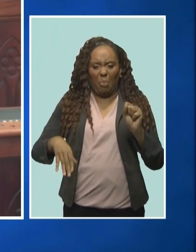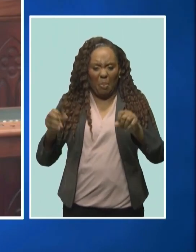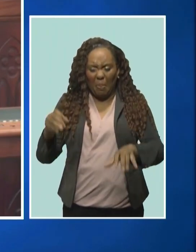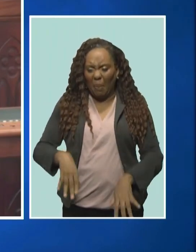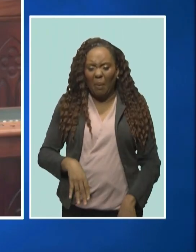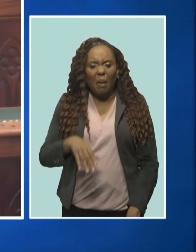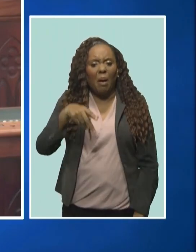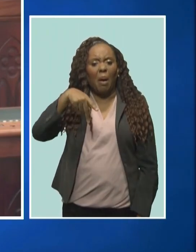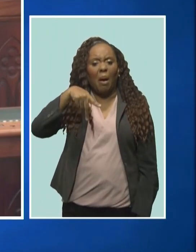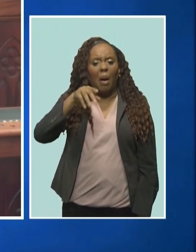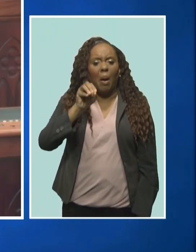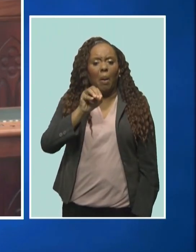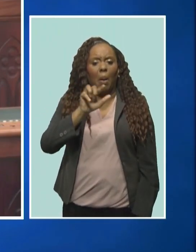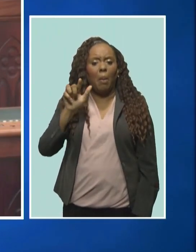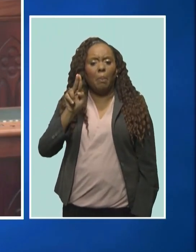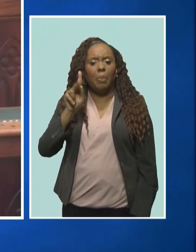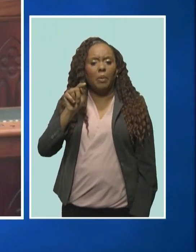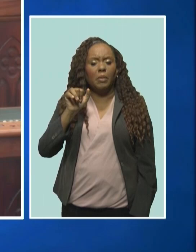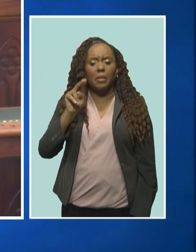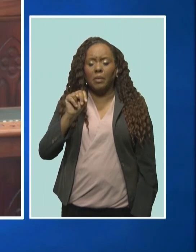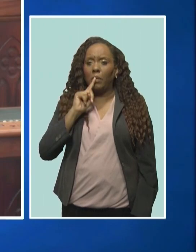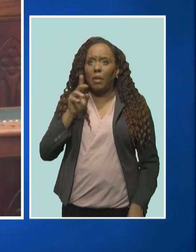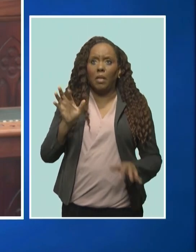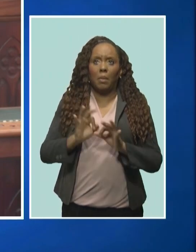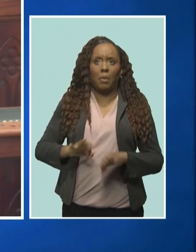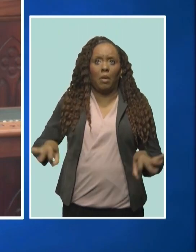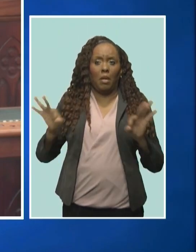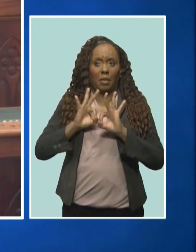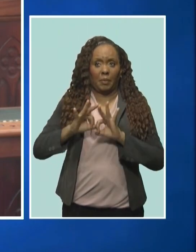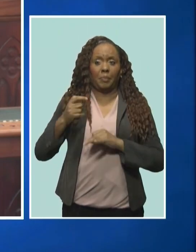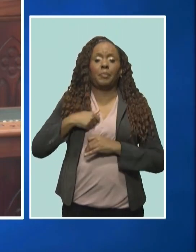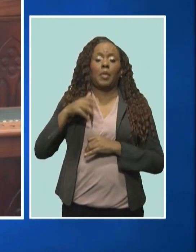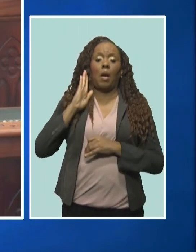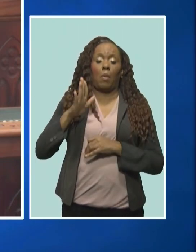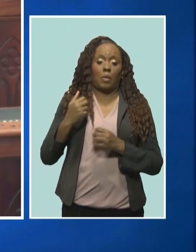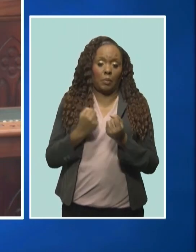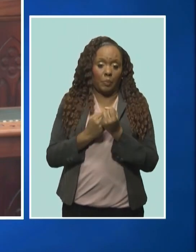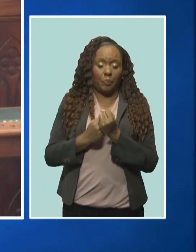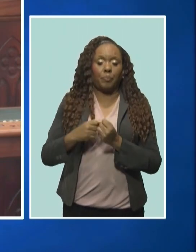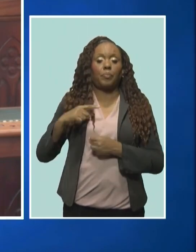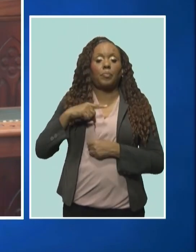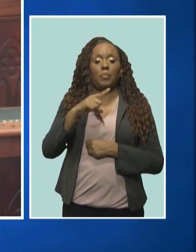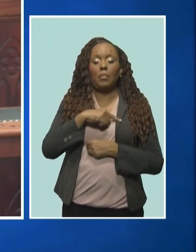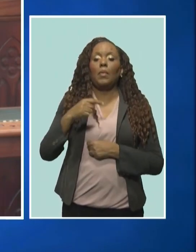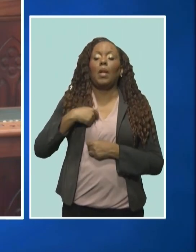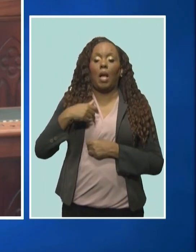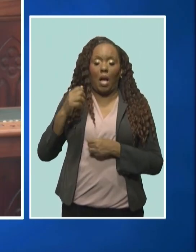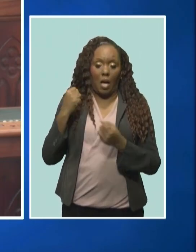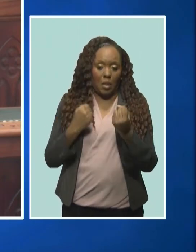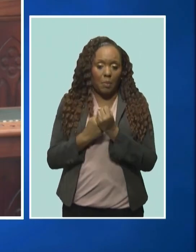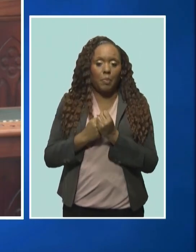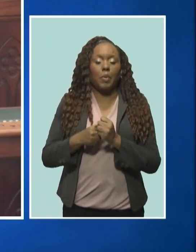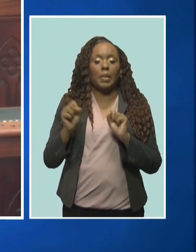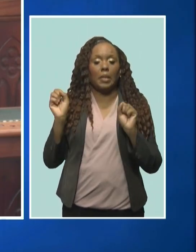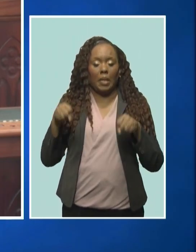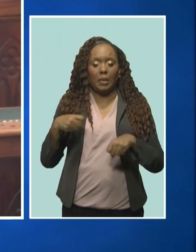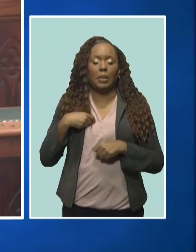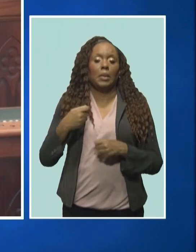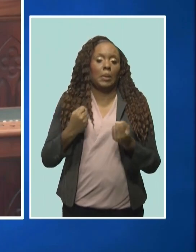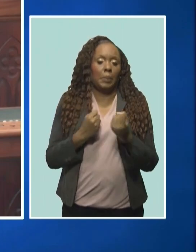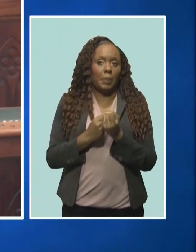noble initiative, and I want to support the legislation, I want to support the initiative, and I want